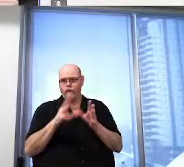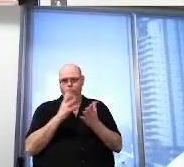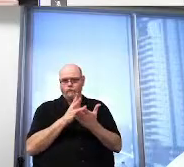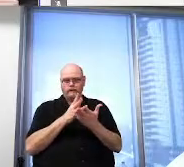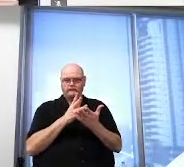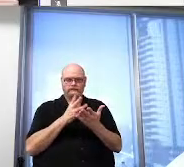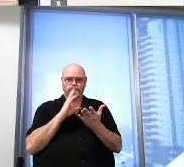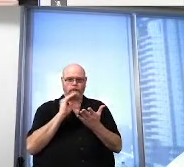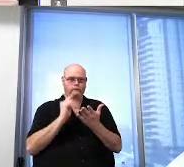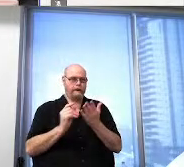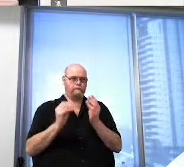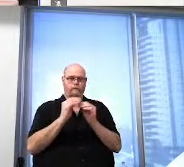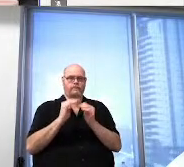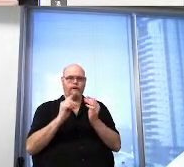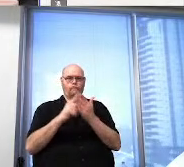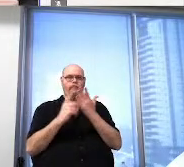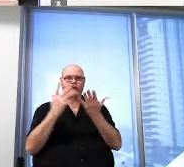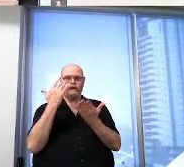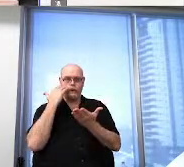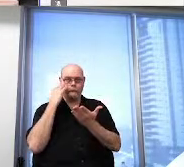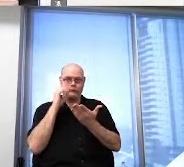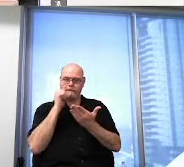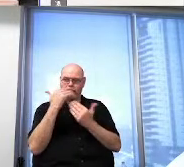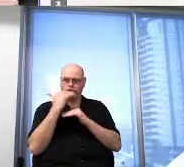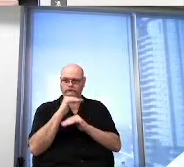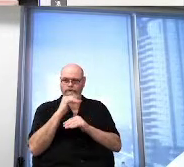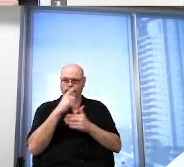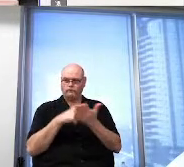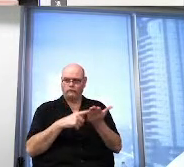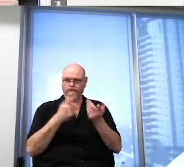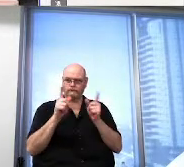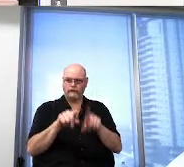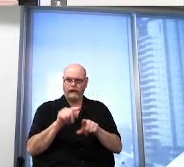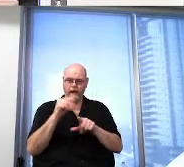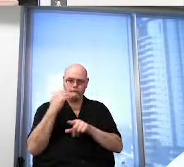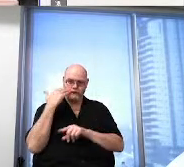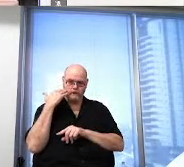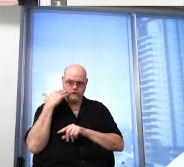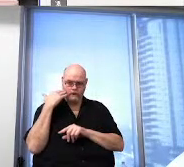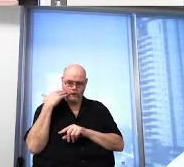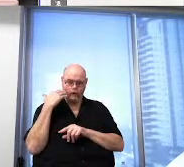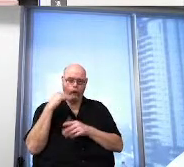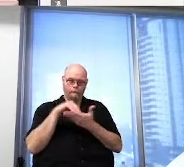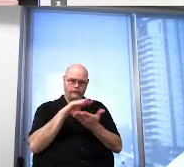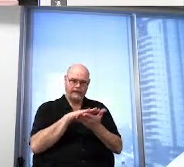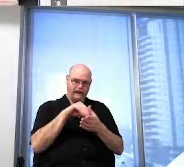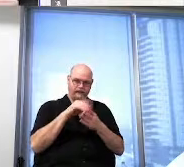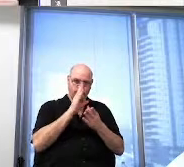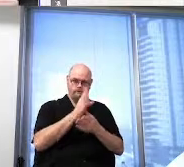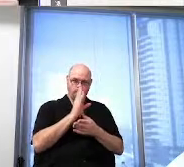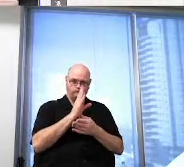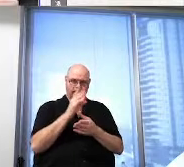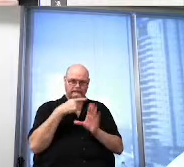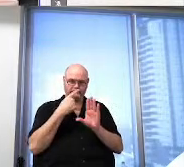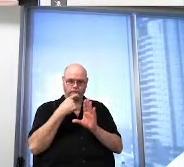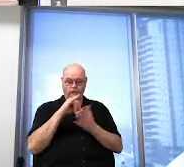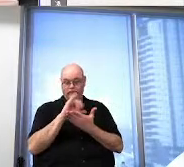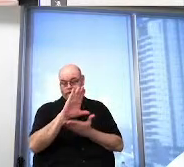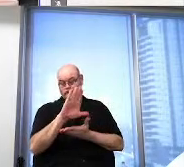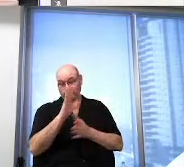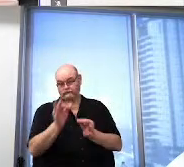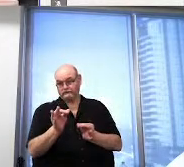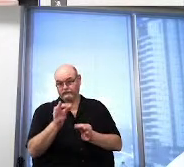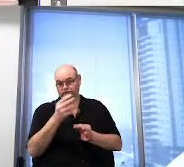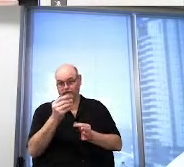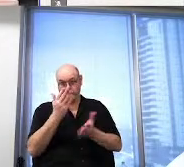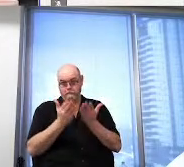want any witness to go beyond what they know, but I'm not going to restrict this hearing to what you happen to have put in your direct testimony, which was your